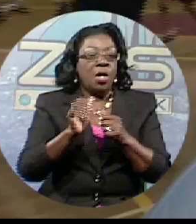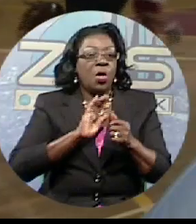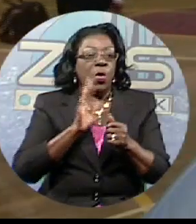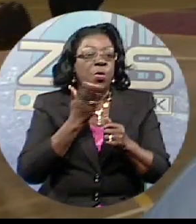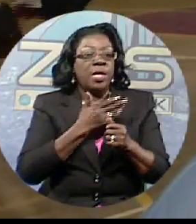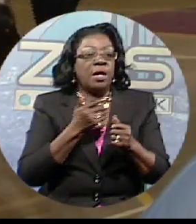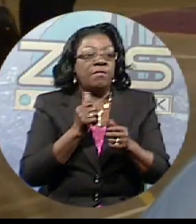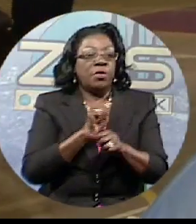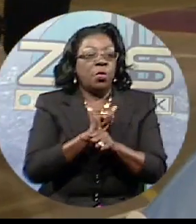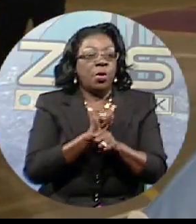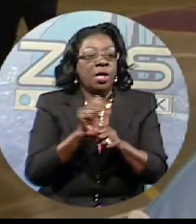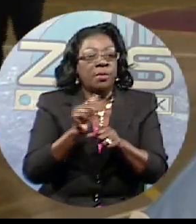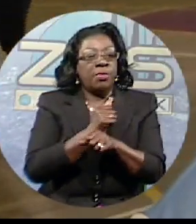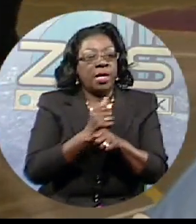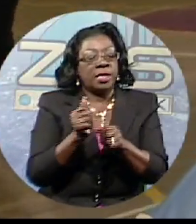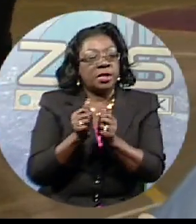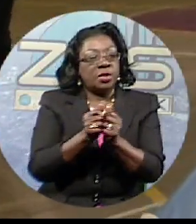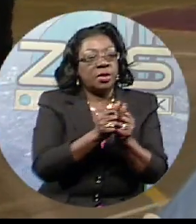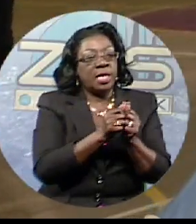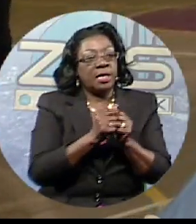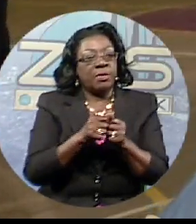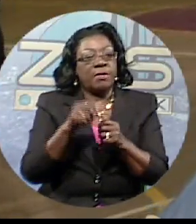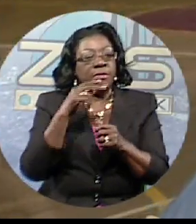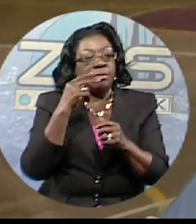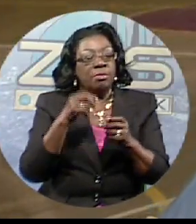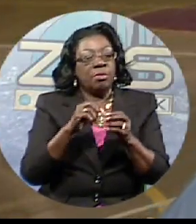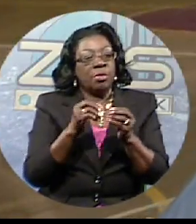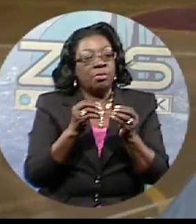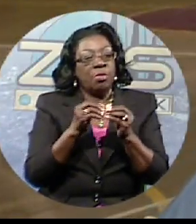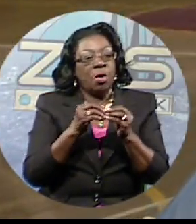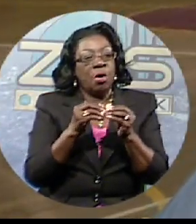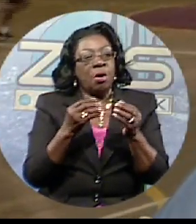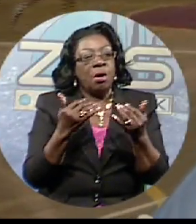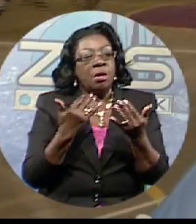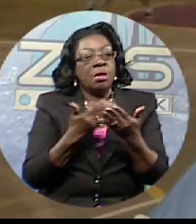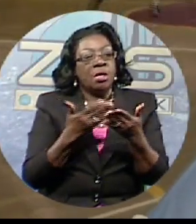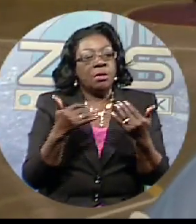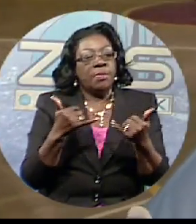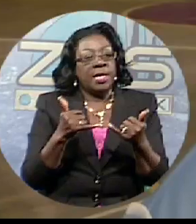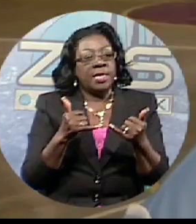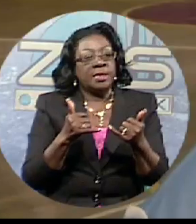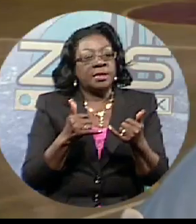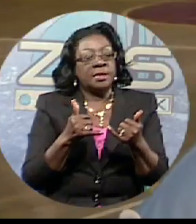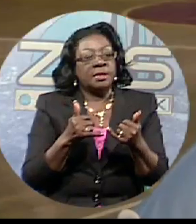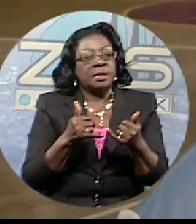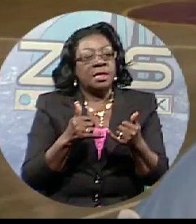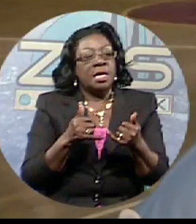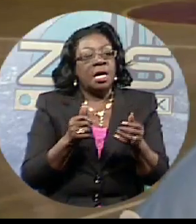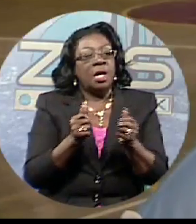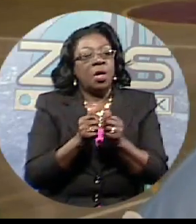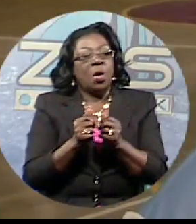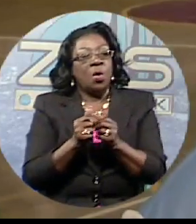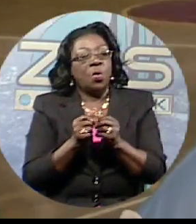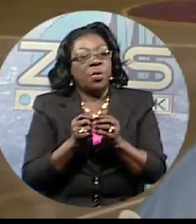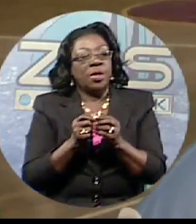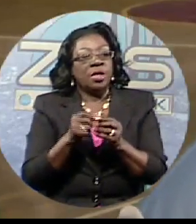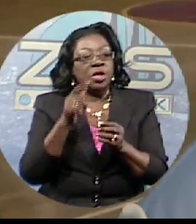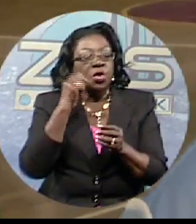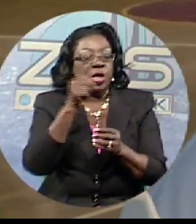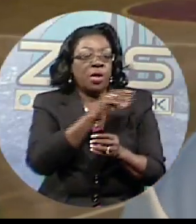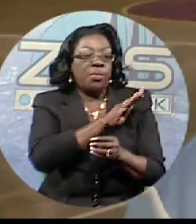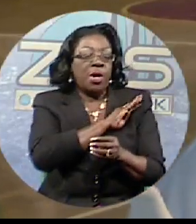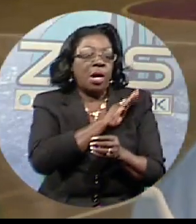Danielle Poitier and Tracy Lewis and Didi Cunningham, who has been our perennial for a long time, along with LaTondra Brown,